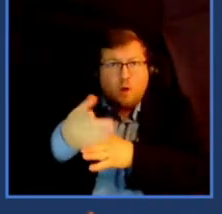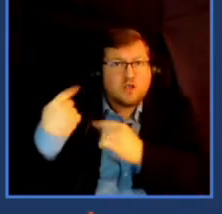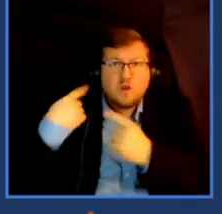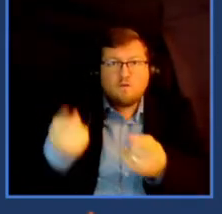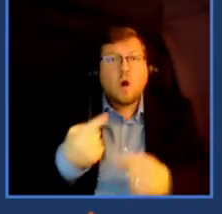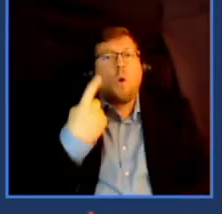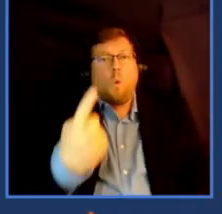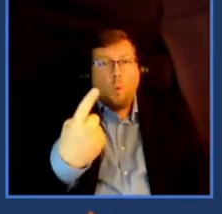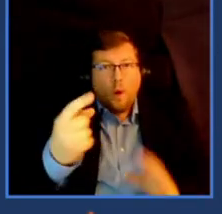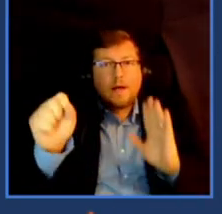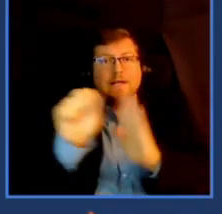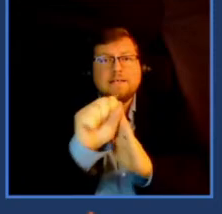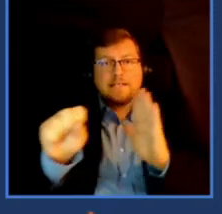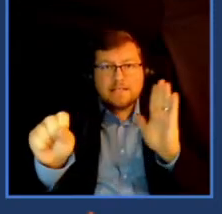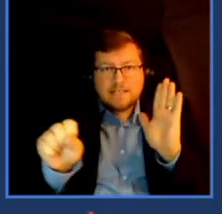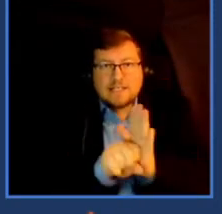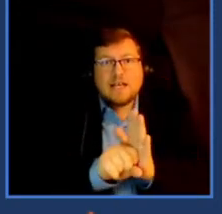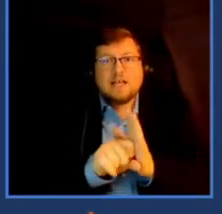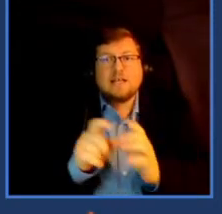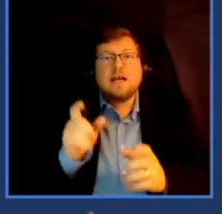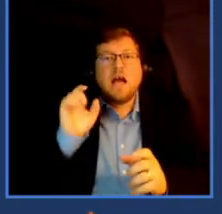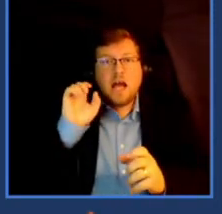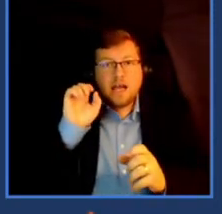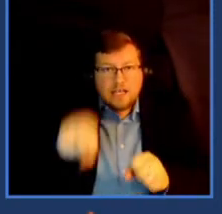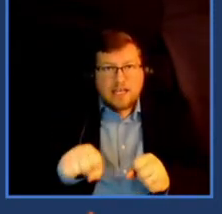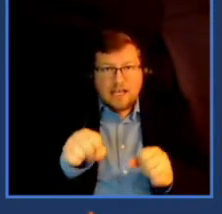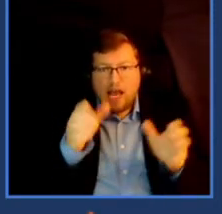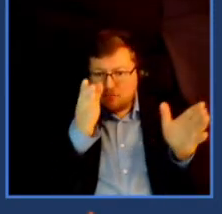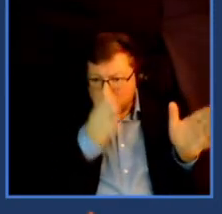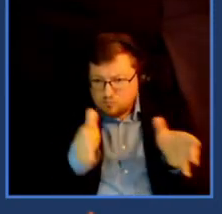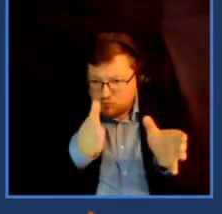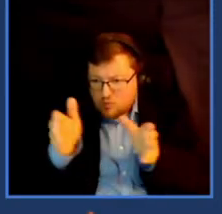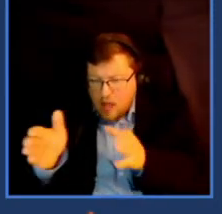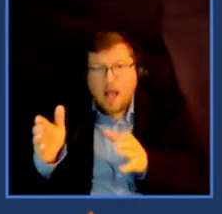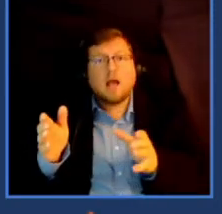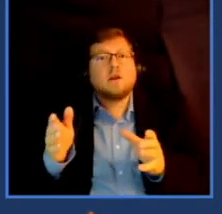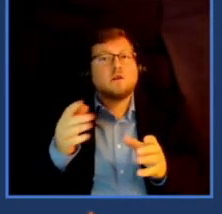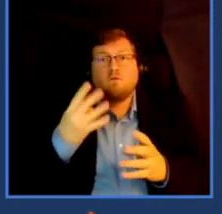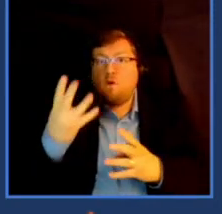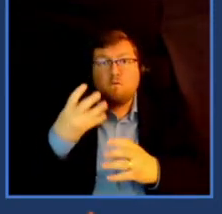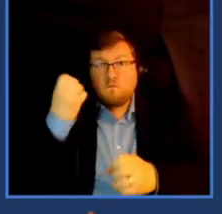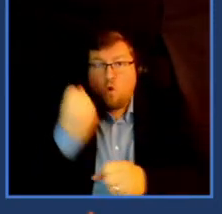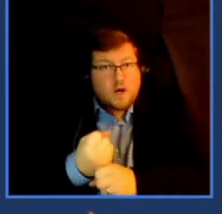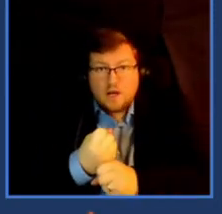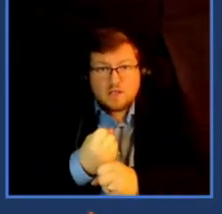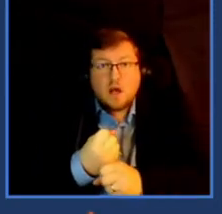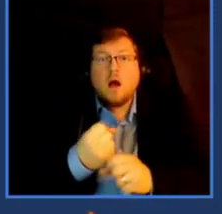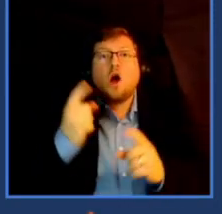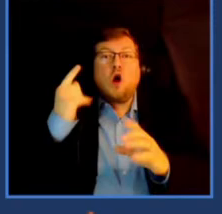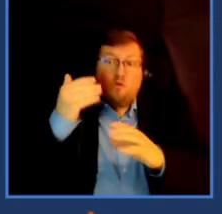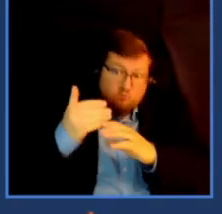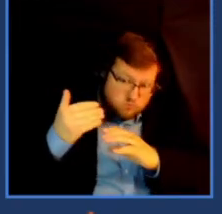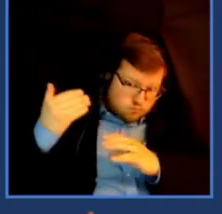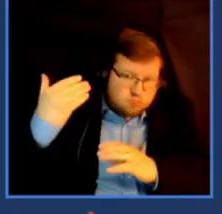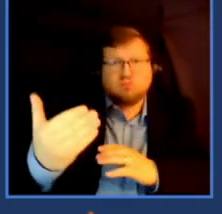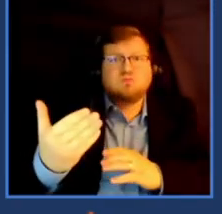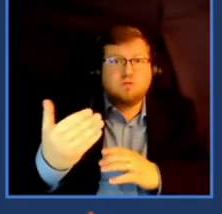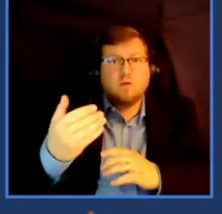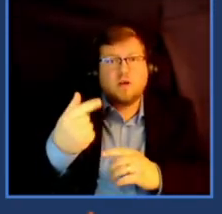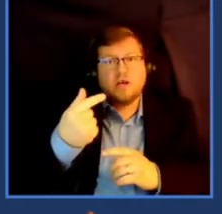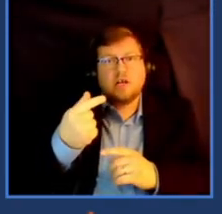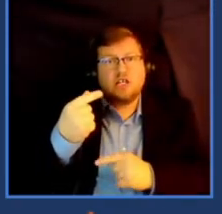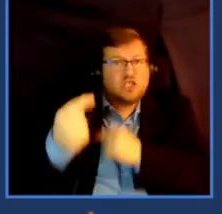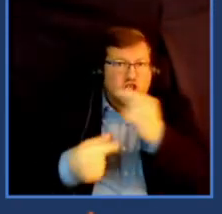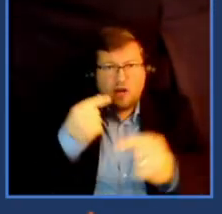one state can chart the course, not just for the next 4 years, but for the next generation. By